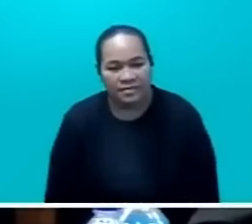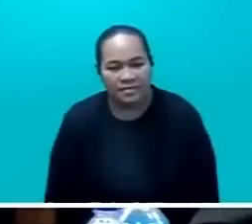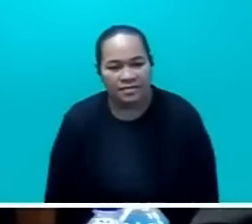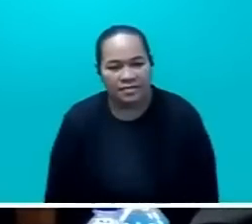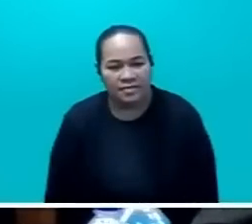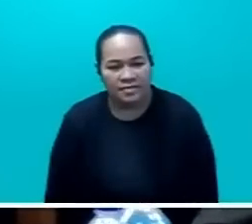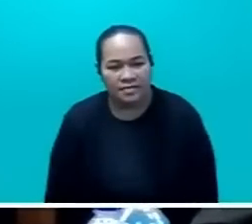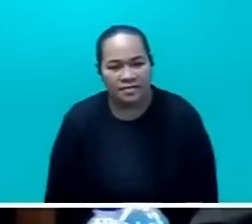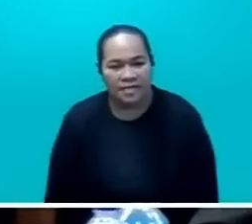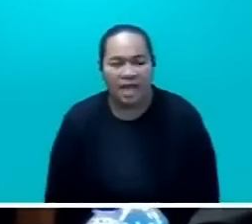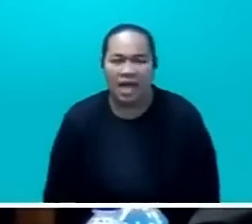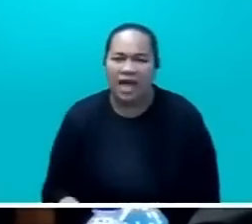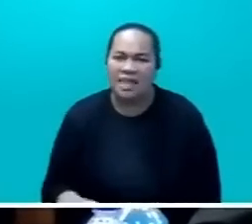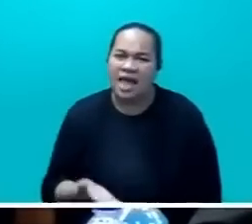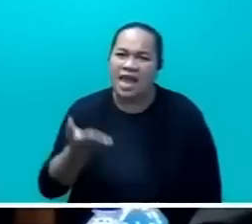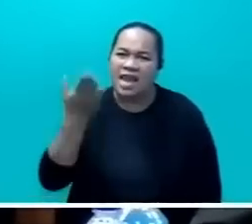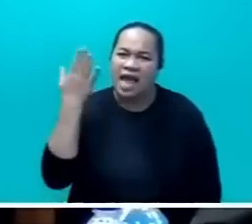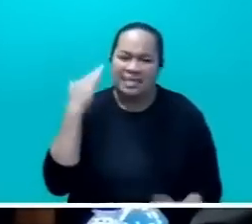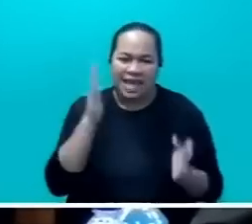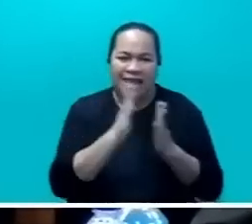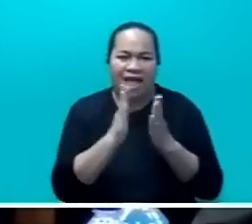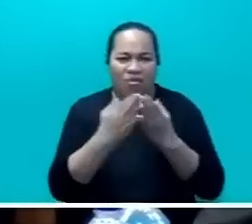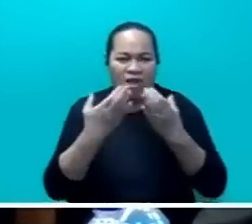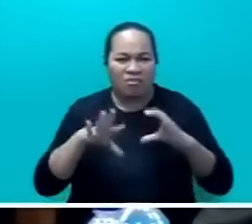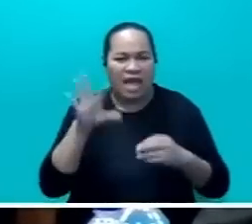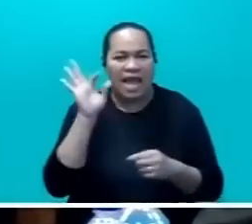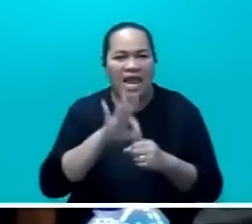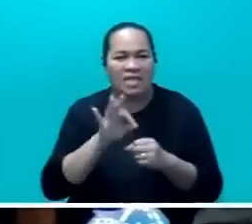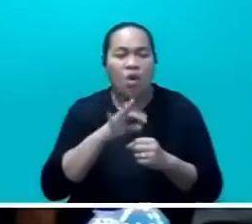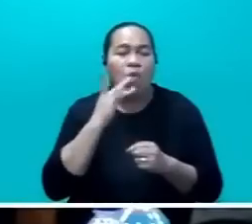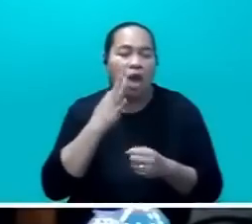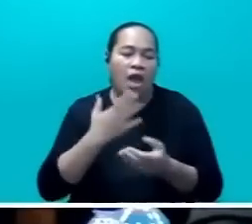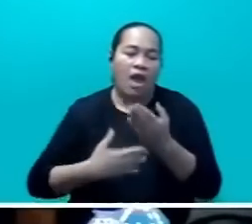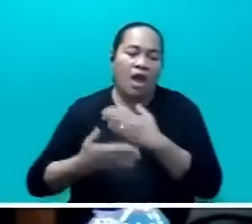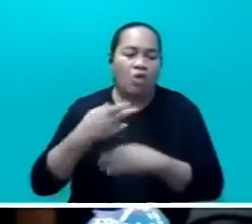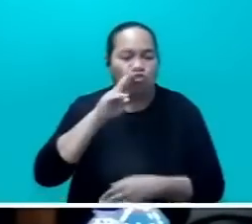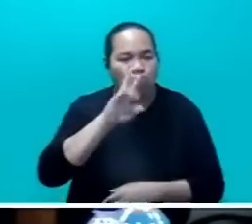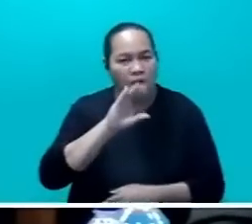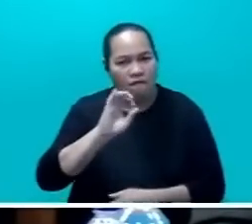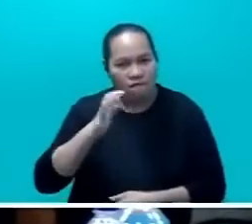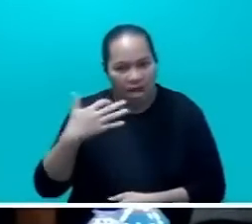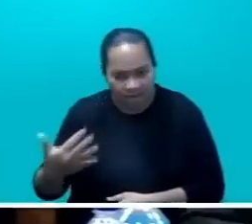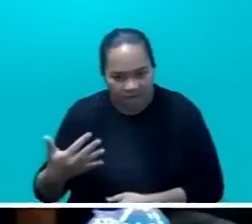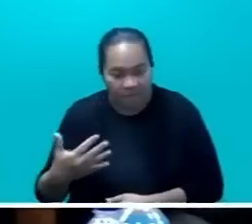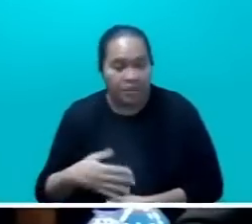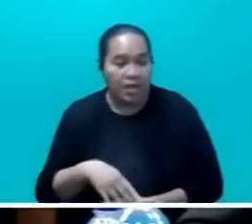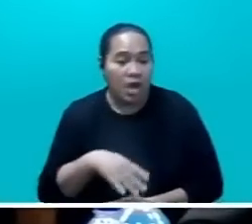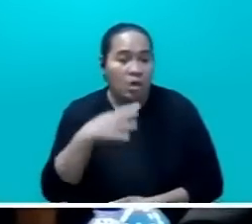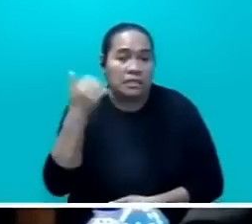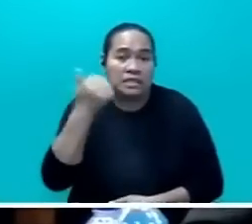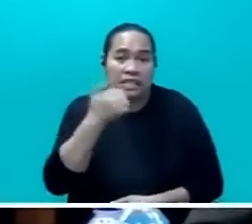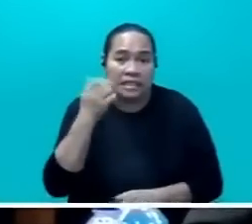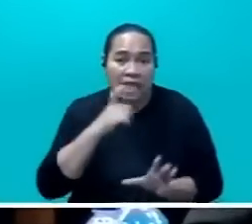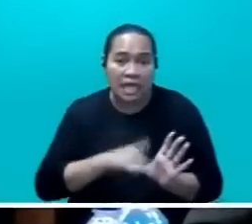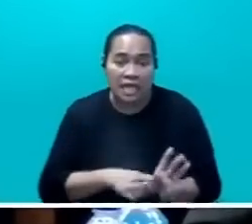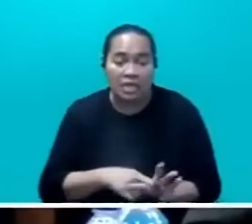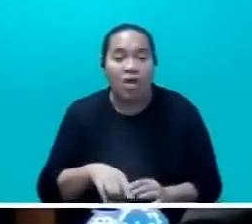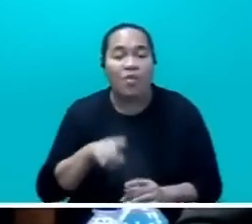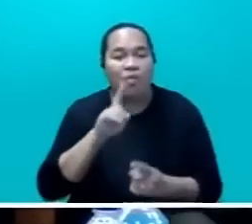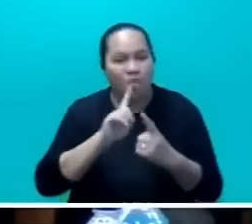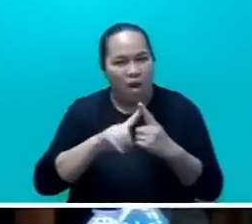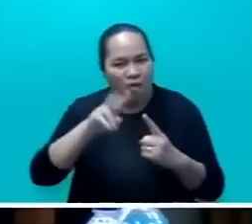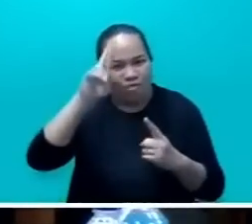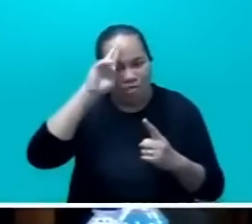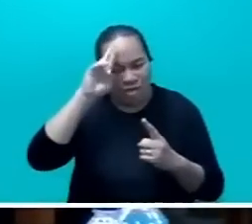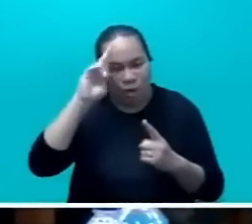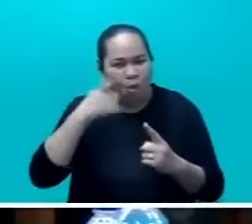last municipal election was held, as you know, in 2005. And for 16 years, one of the reasons why, Mr.